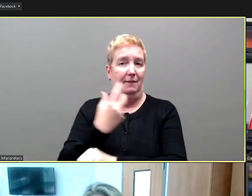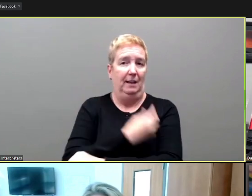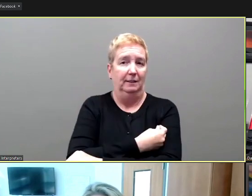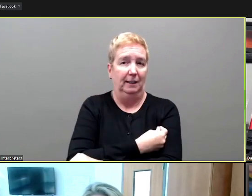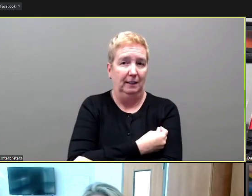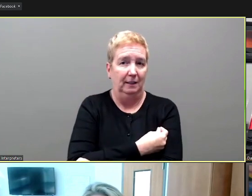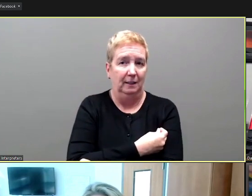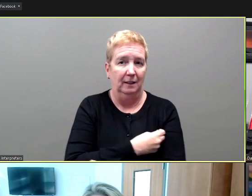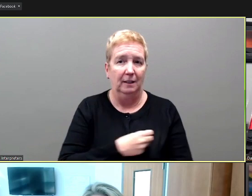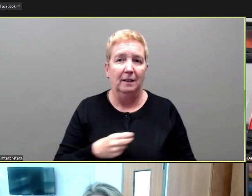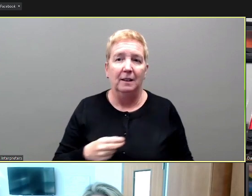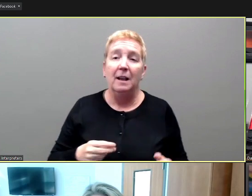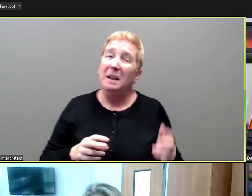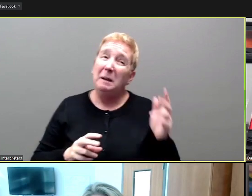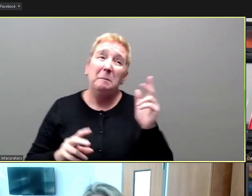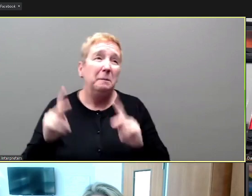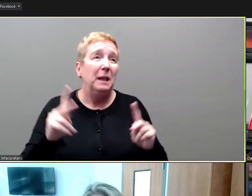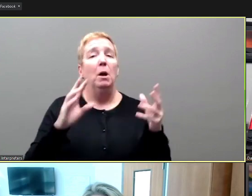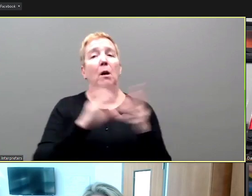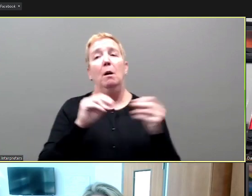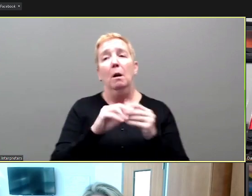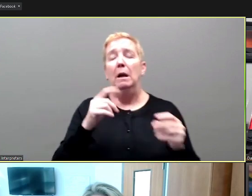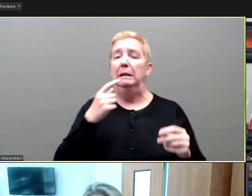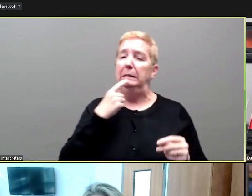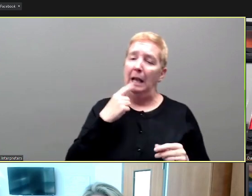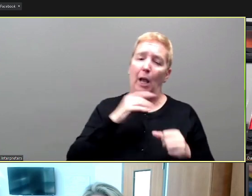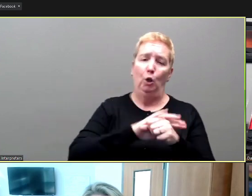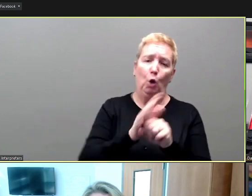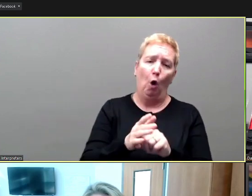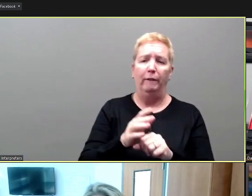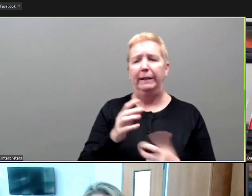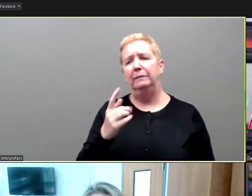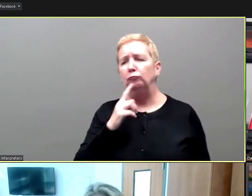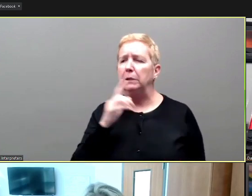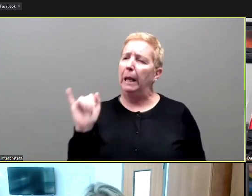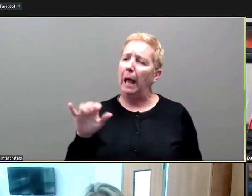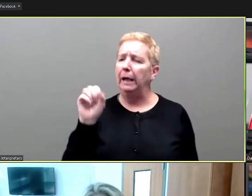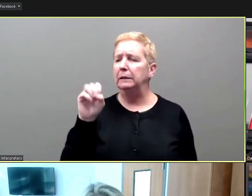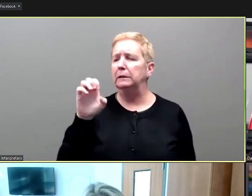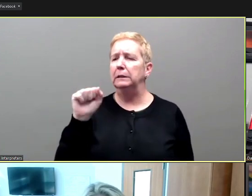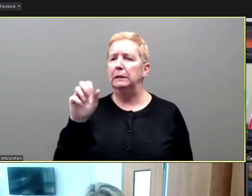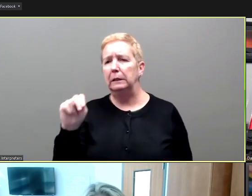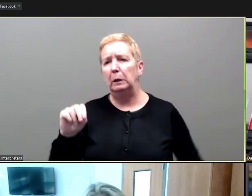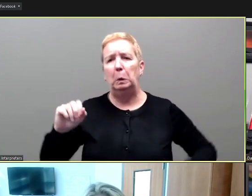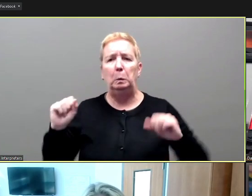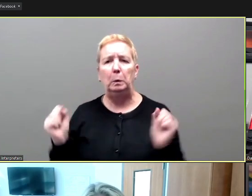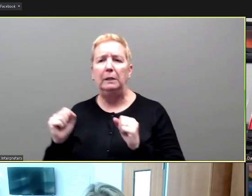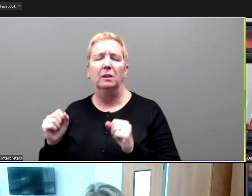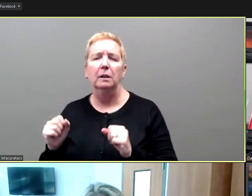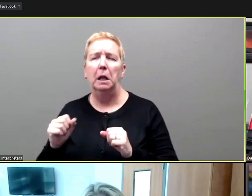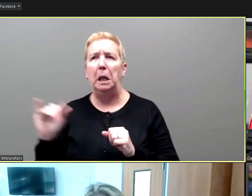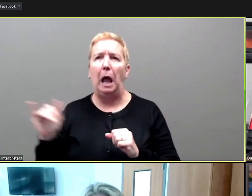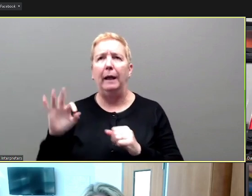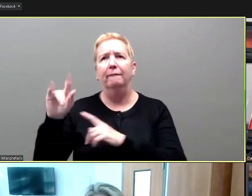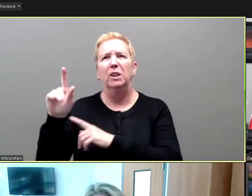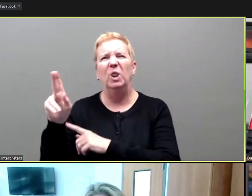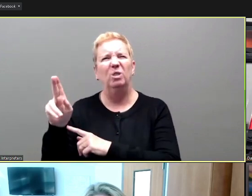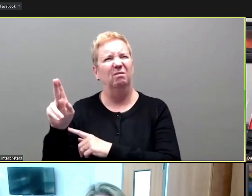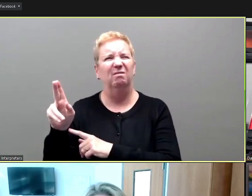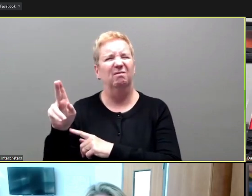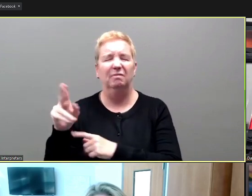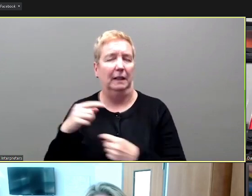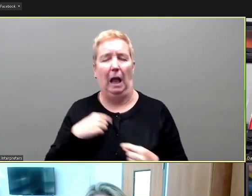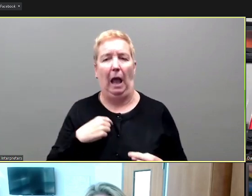saying COVID is seasonal, but it's not seasonal like flu is seasonal yet. So we're in a transition. So in my head, I'm